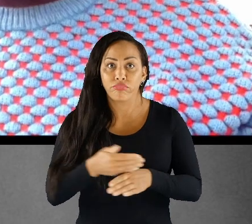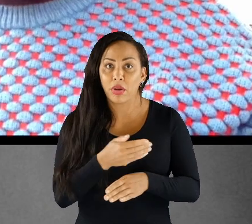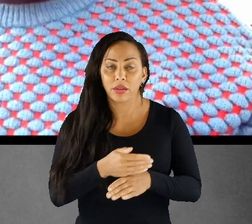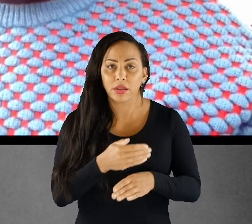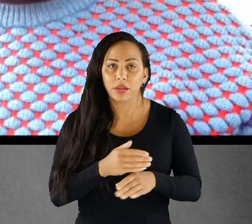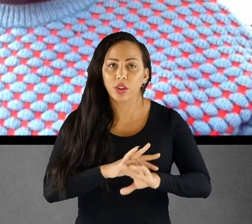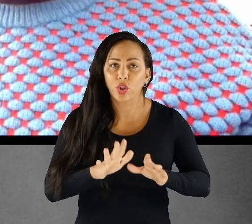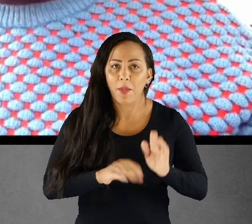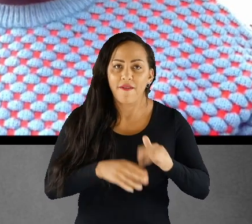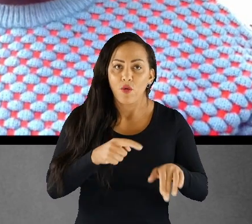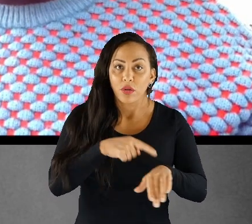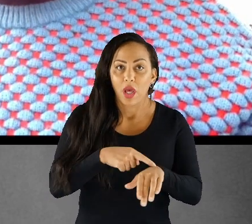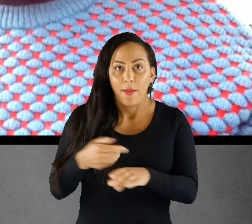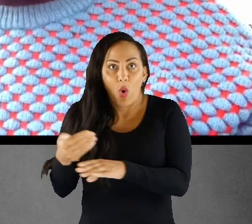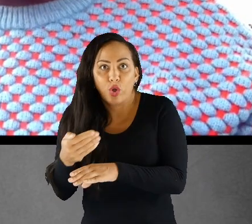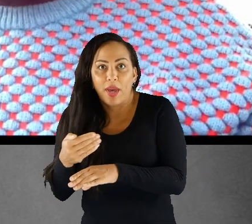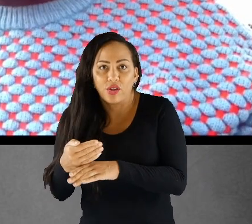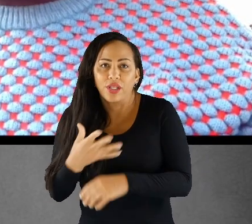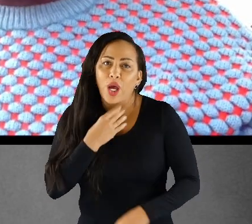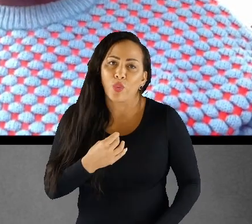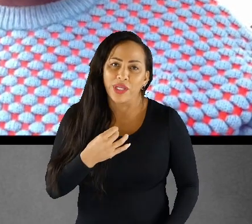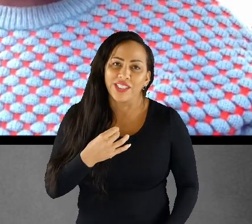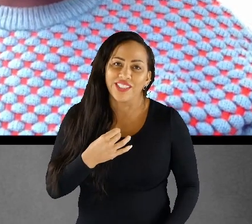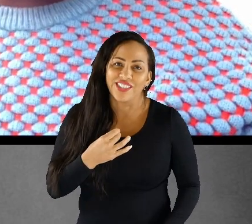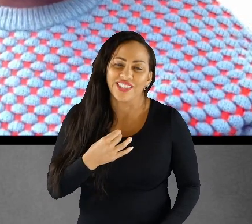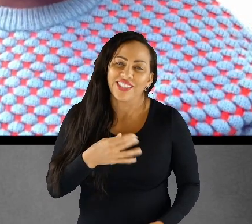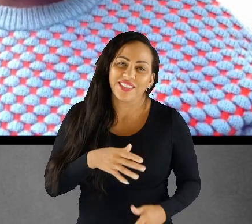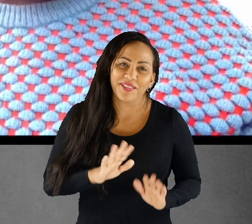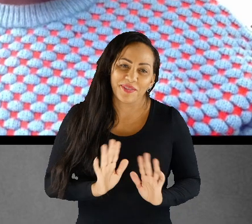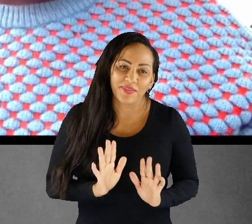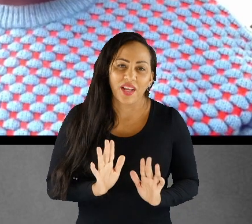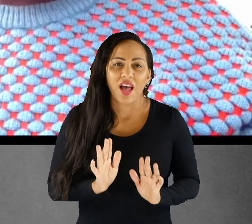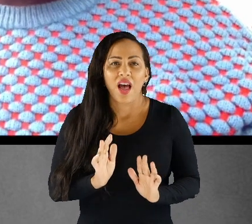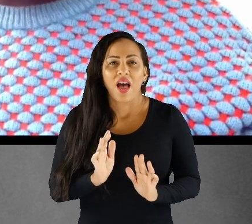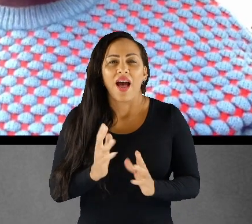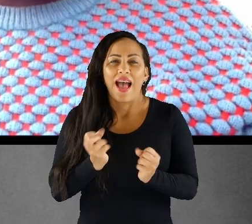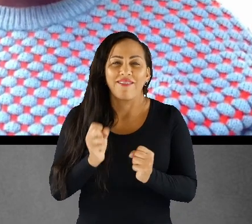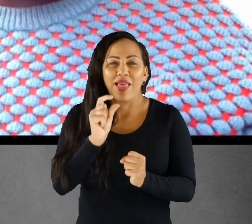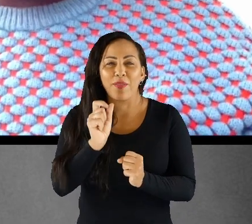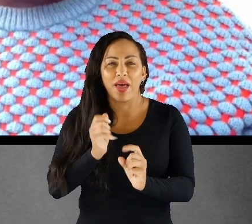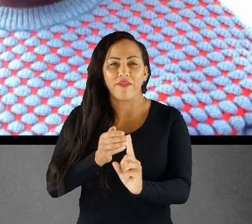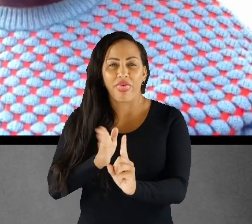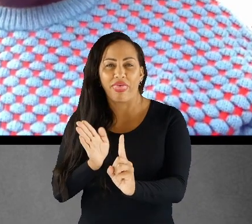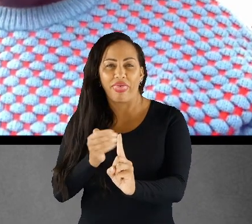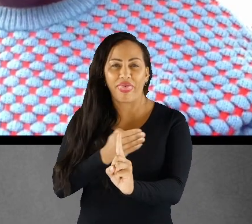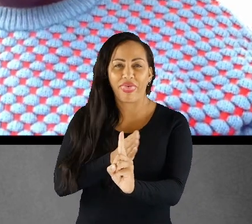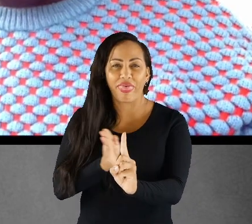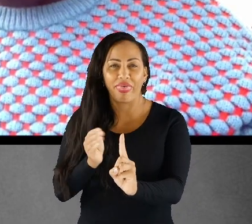was, I keep kind of like going off course. So there's things in my head at the